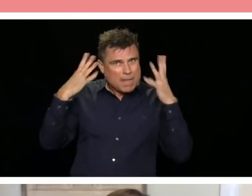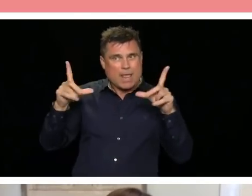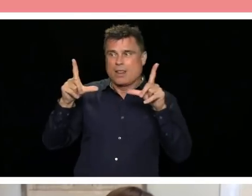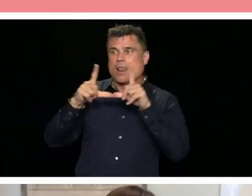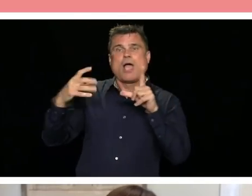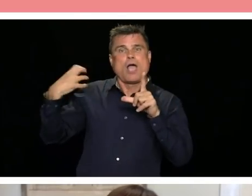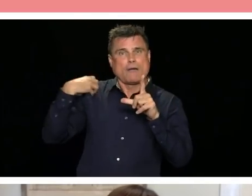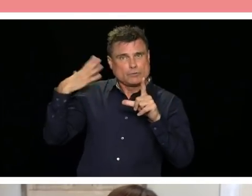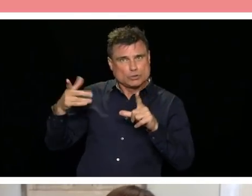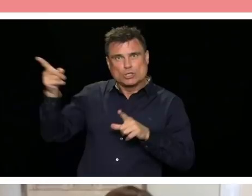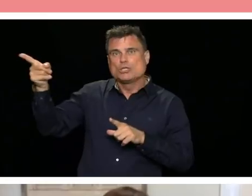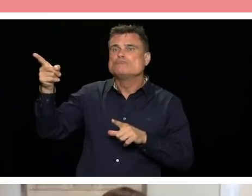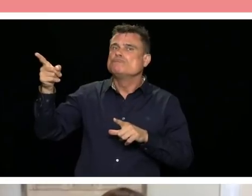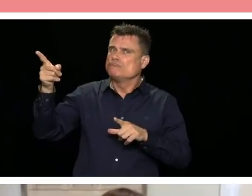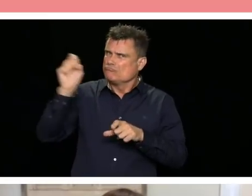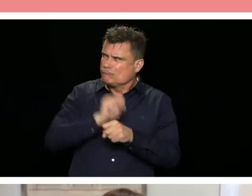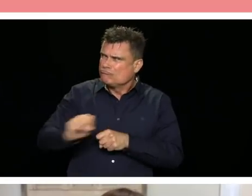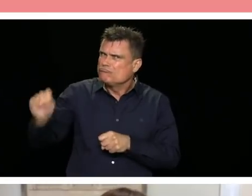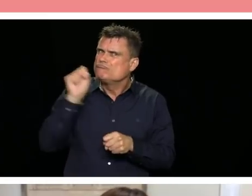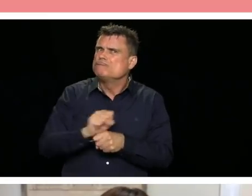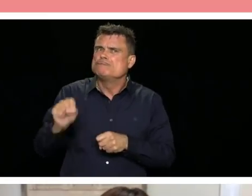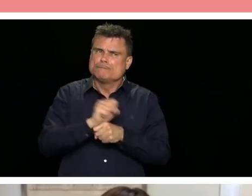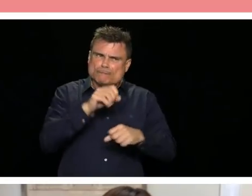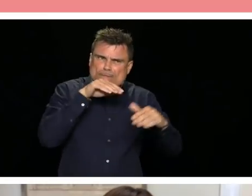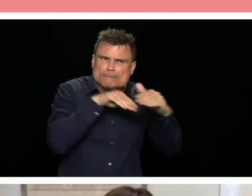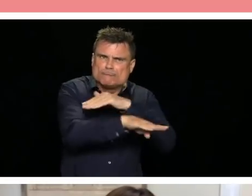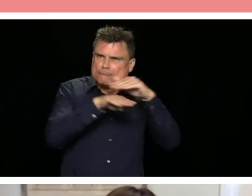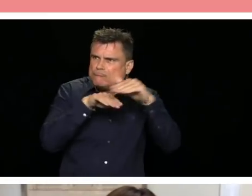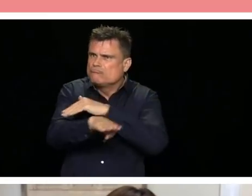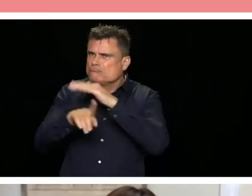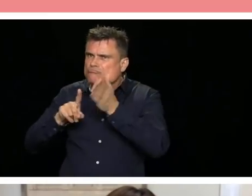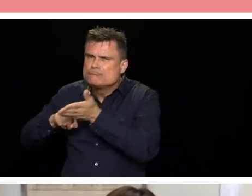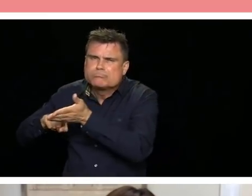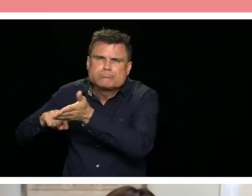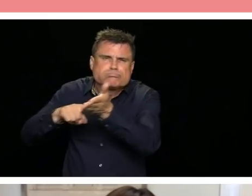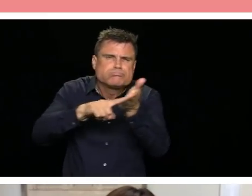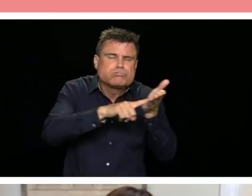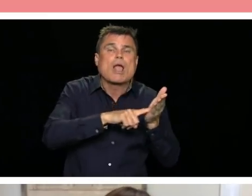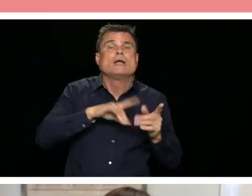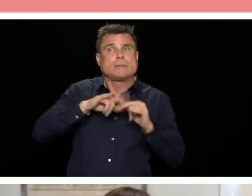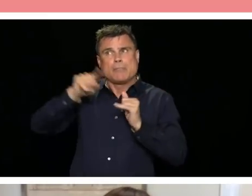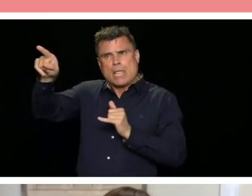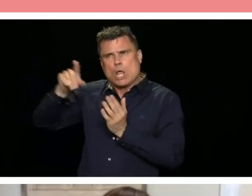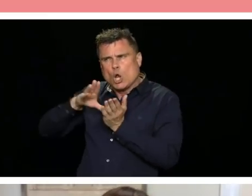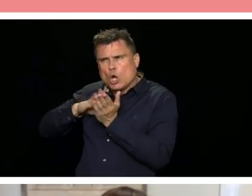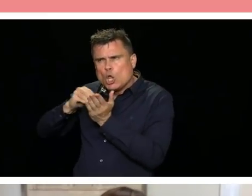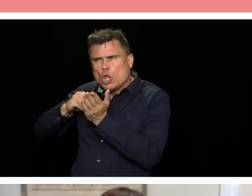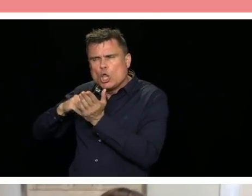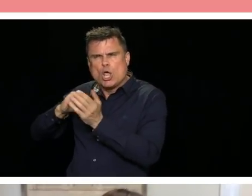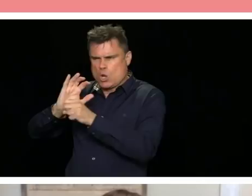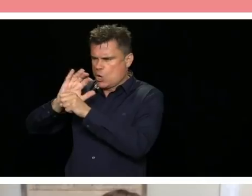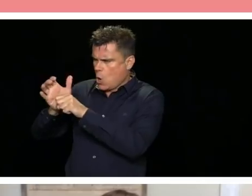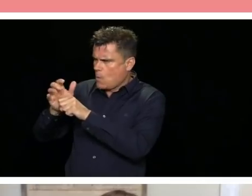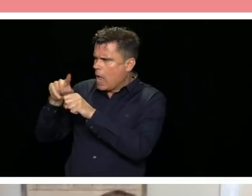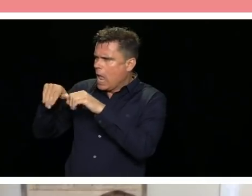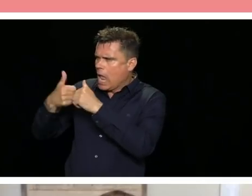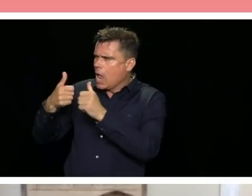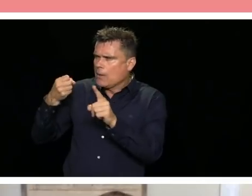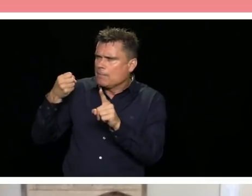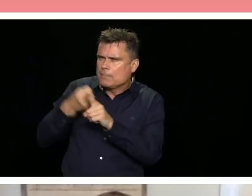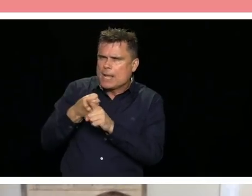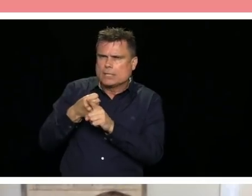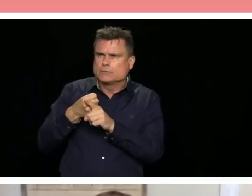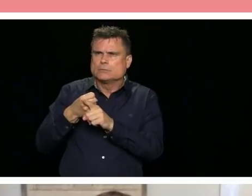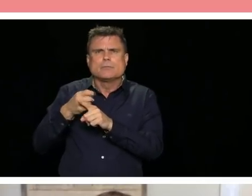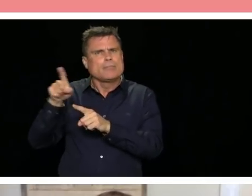been fully briefed on these guidelines, and they'll help each center make those tough decisions about what toys they should keep and